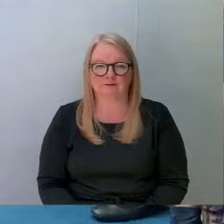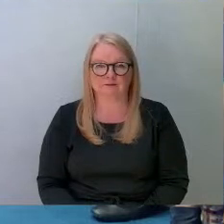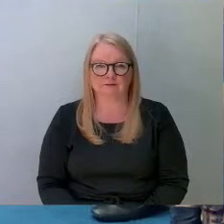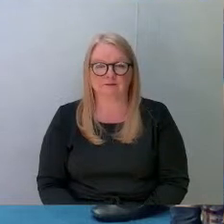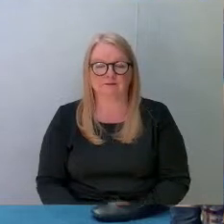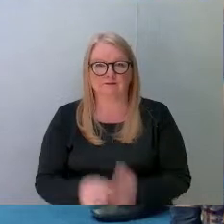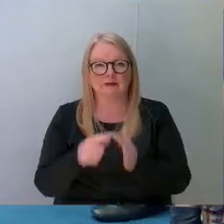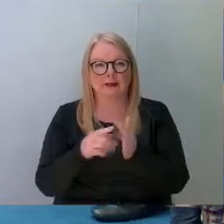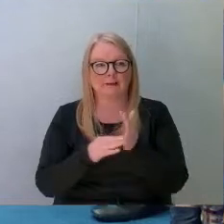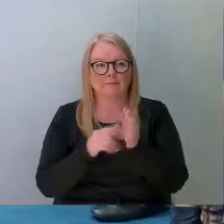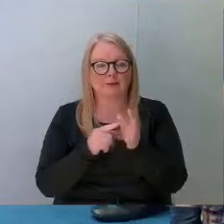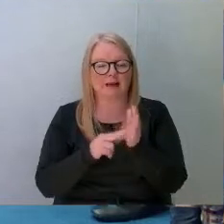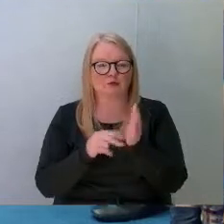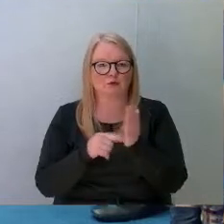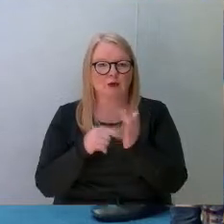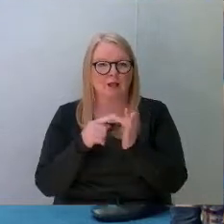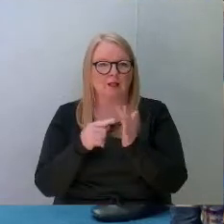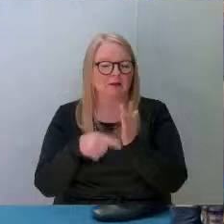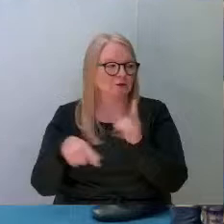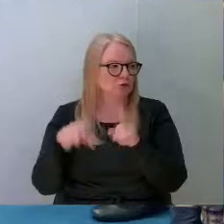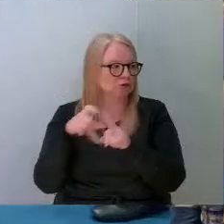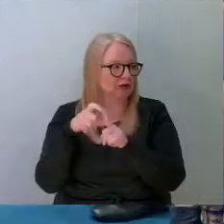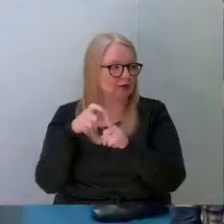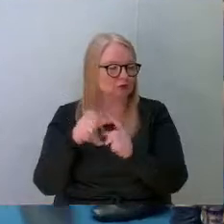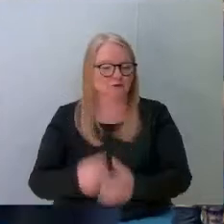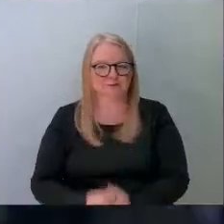Emmanuel Durojaye.